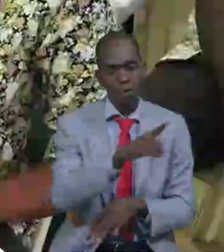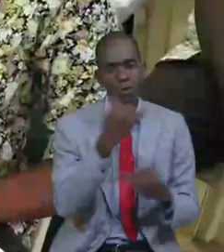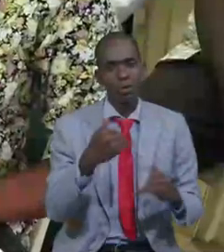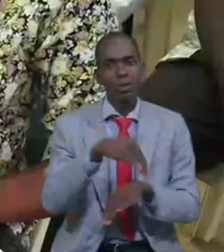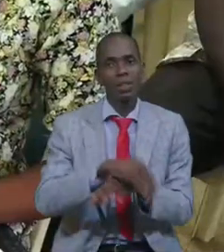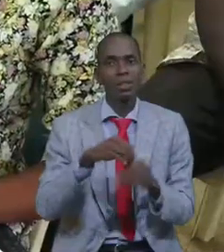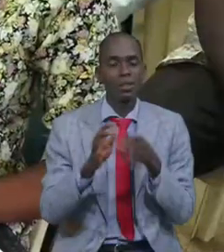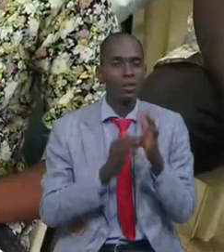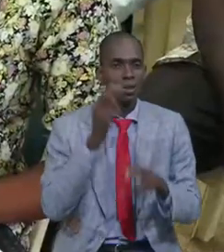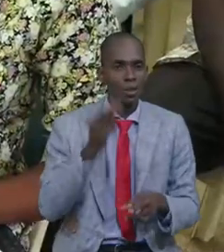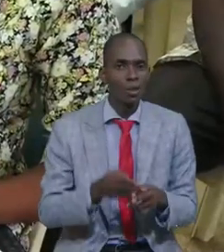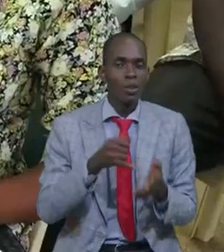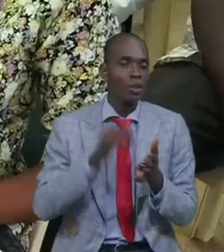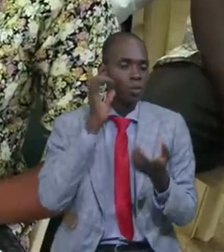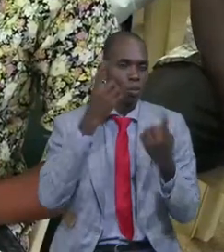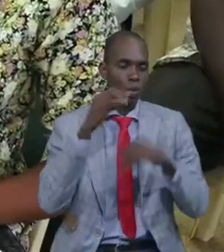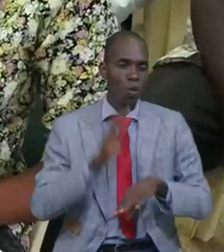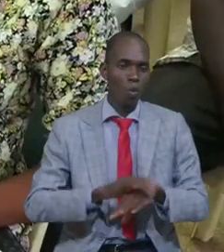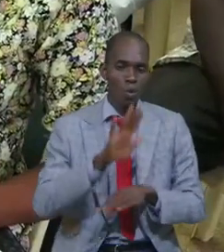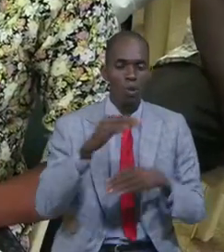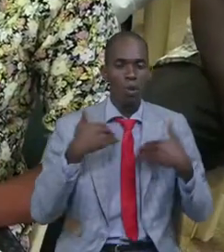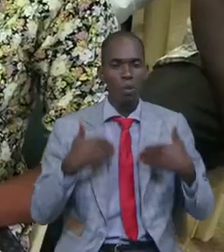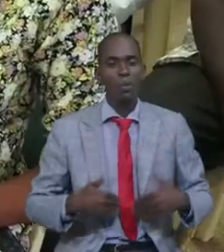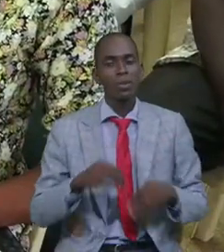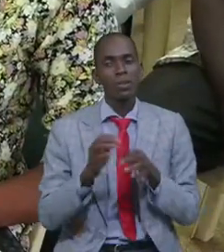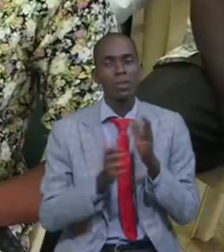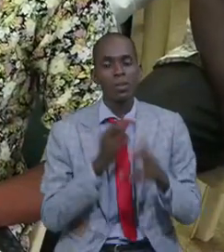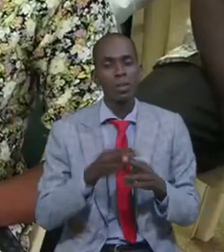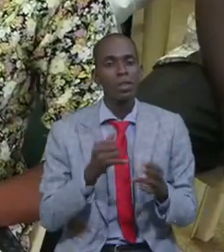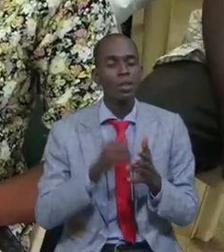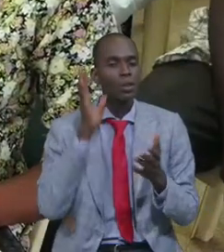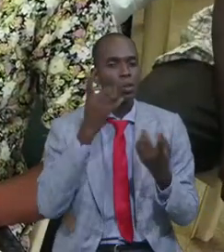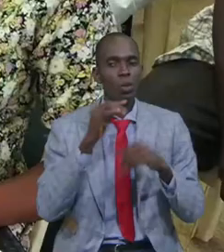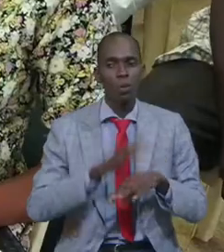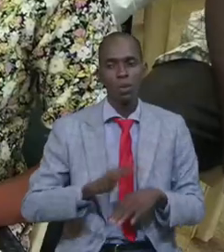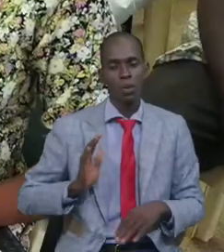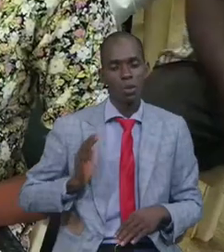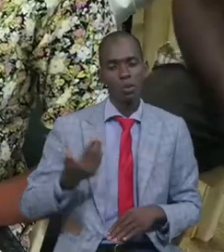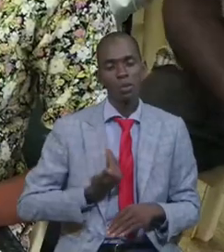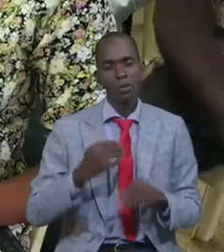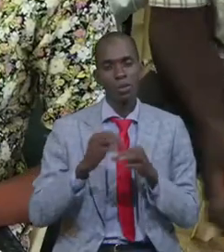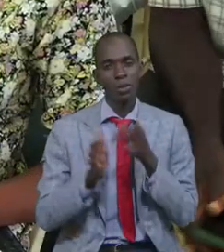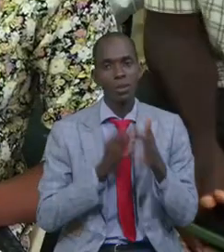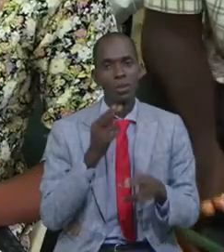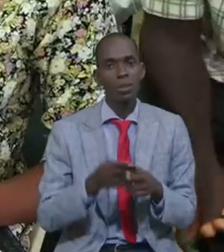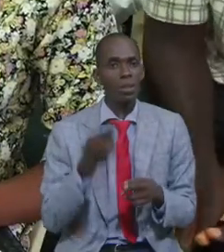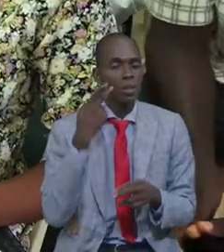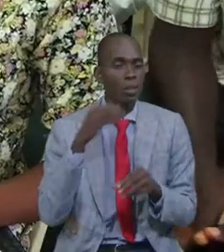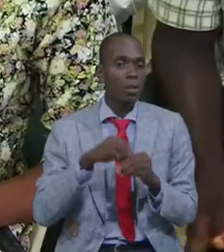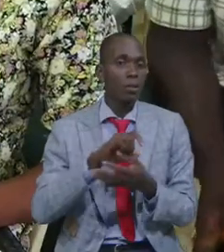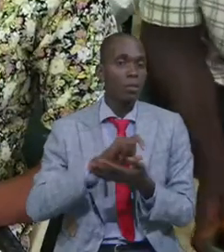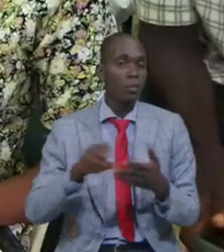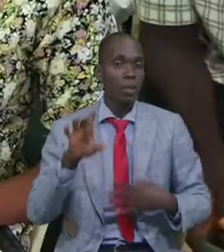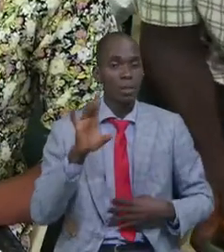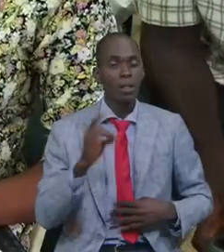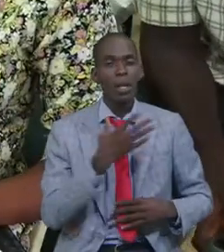It will land on your body. It will land in your soul. And then in verse 8, look at verse 8. And the